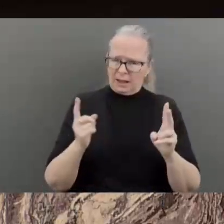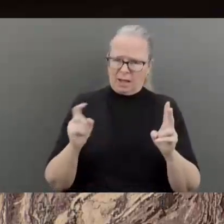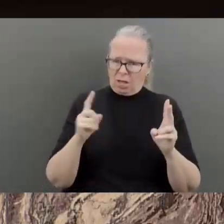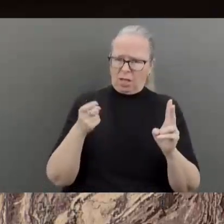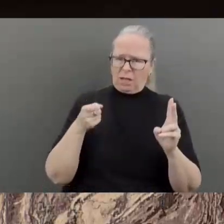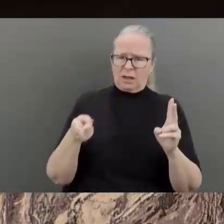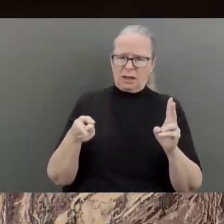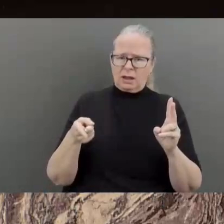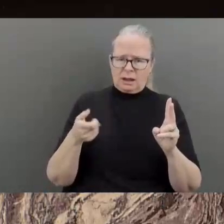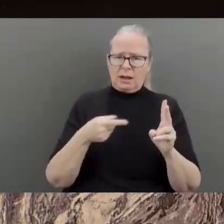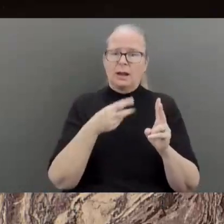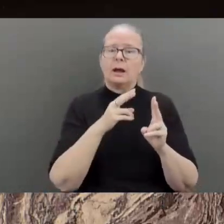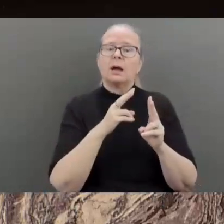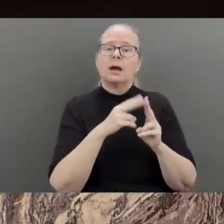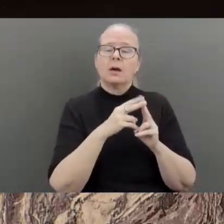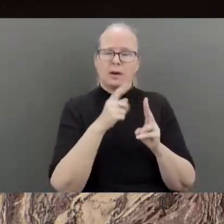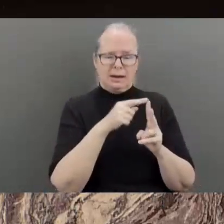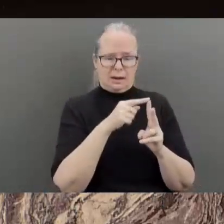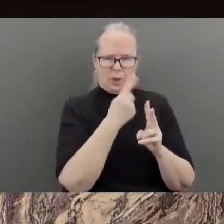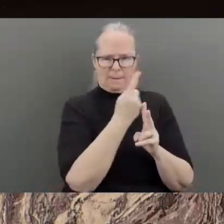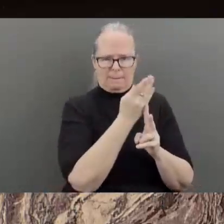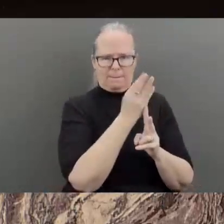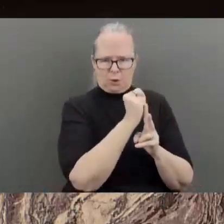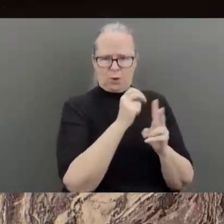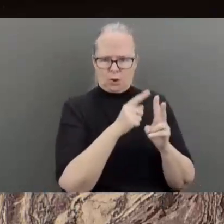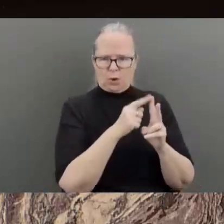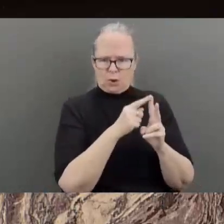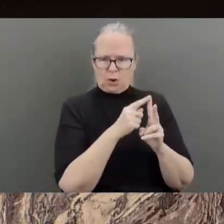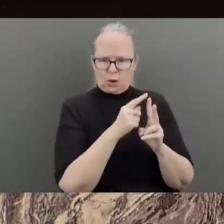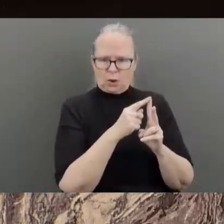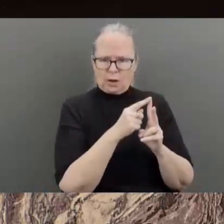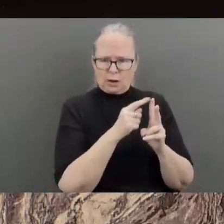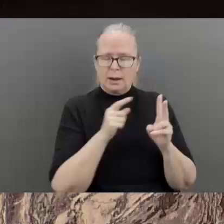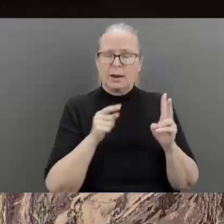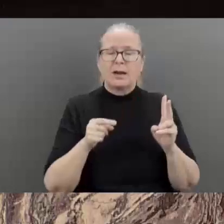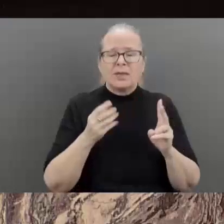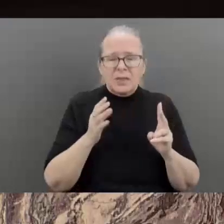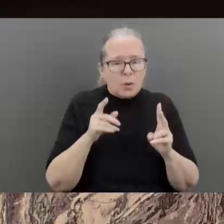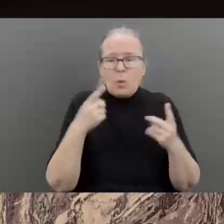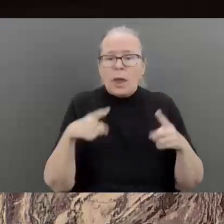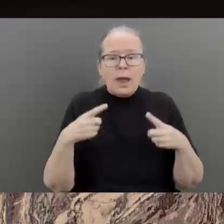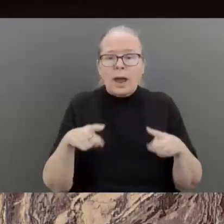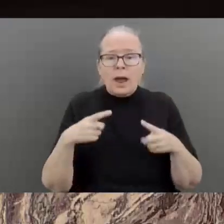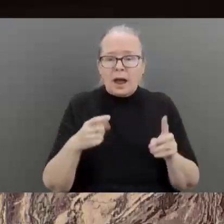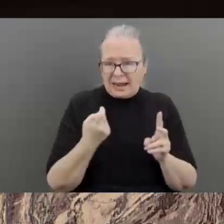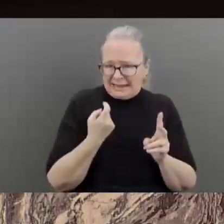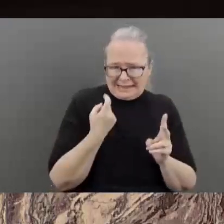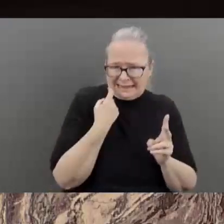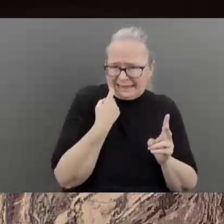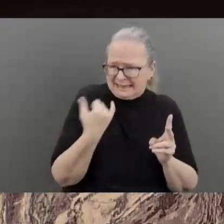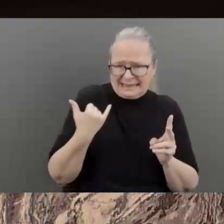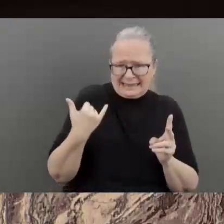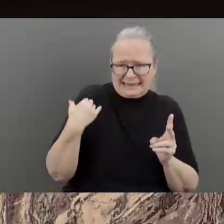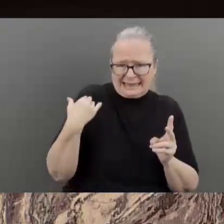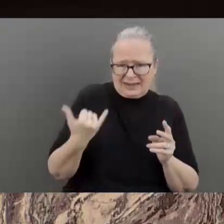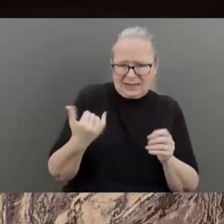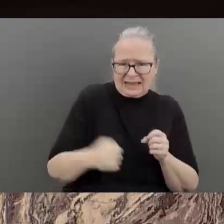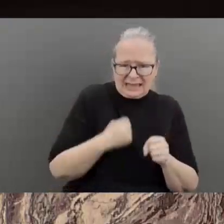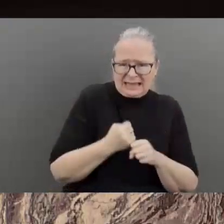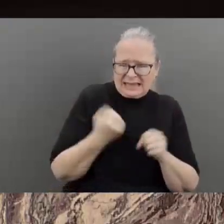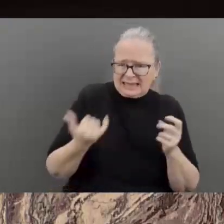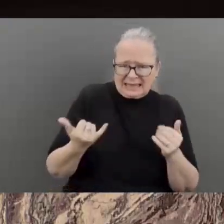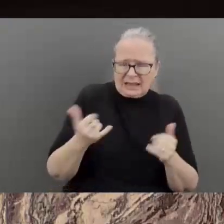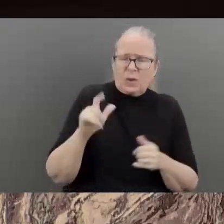VPD this year alone. That's a 25% increase. Will this Premier abandon